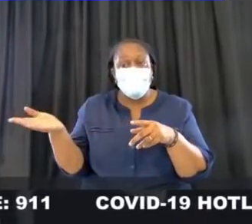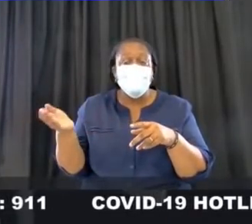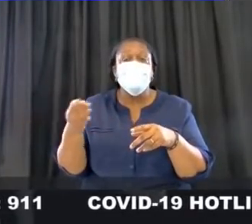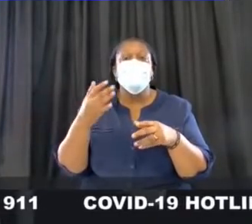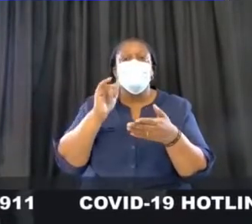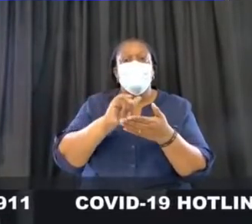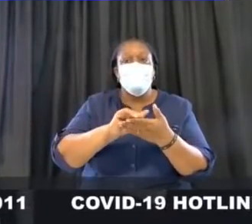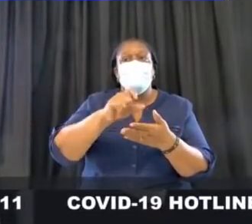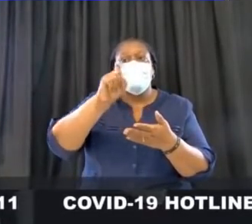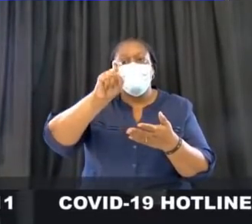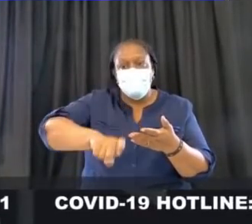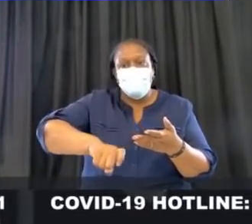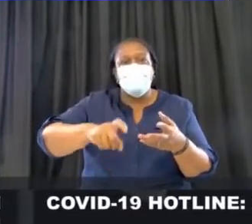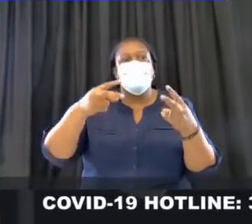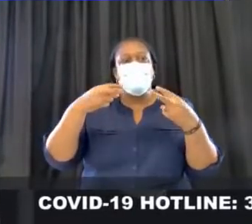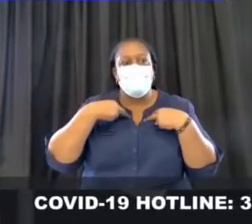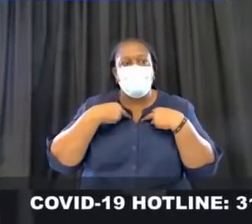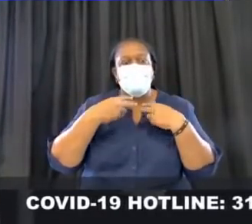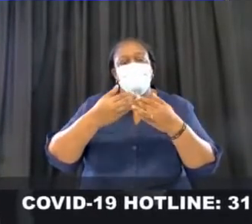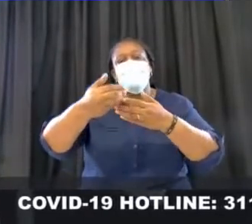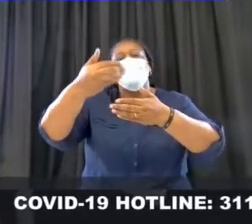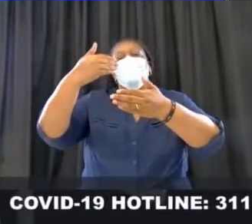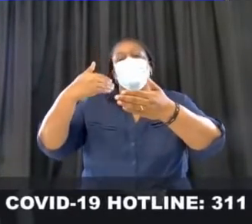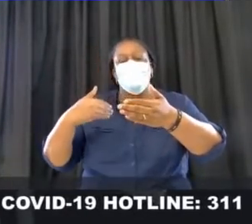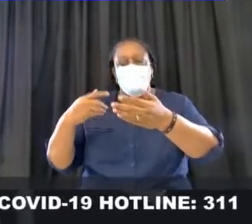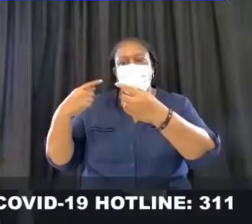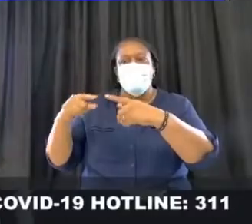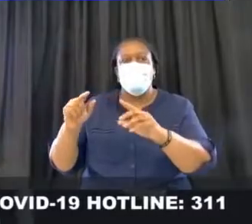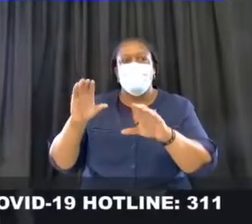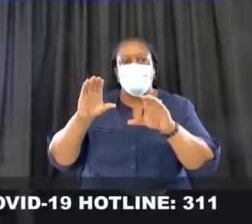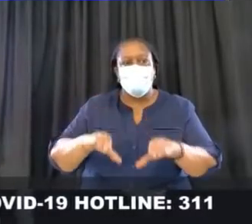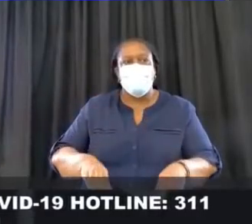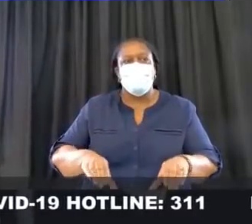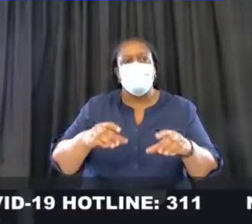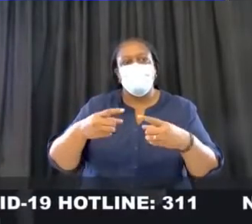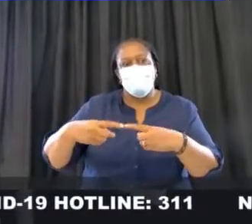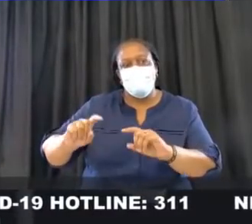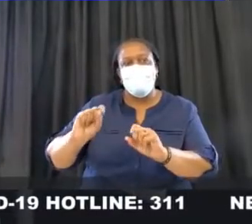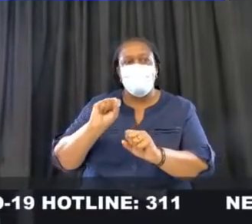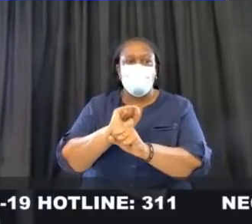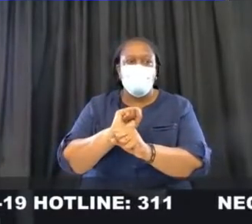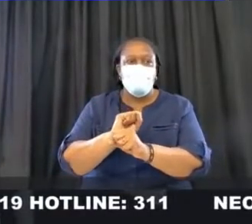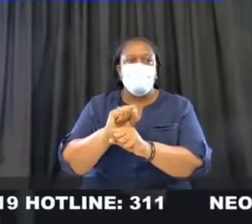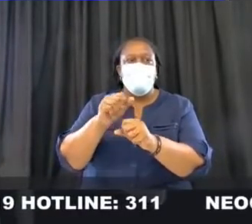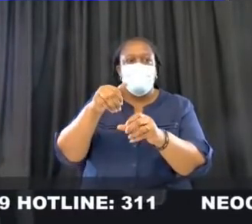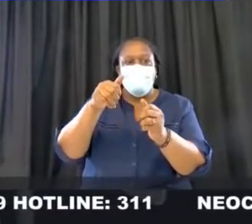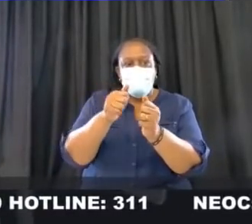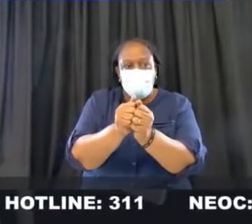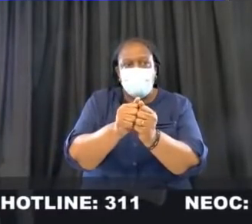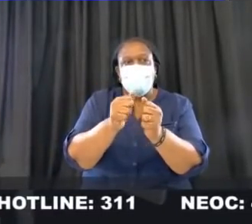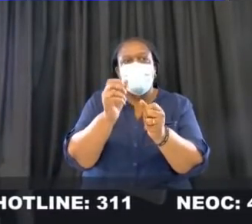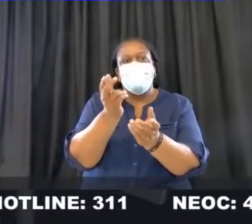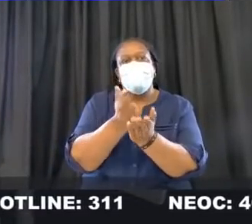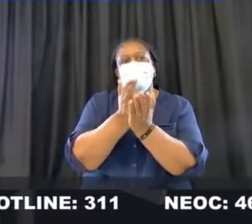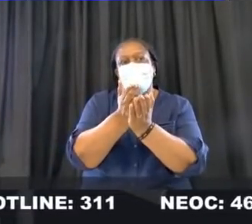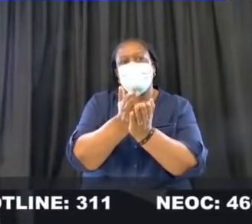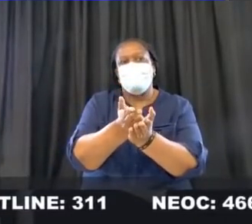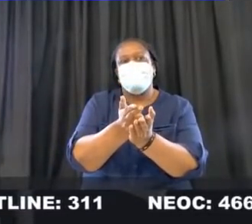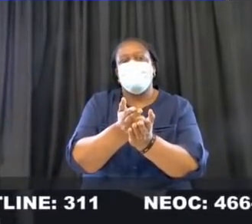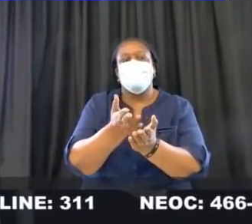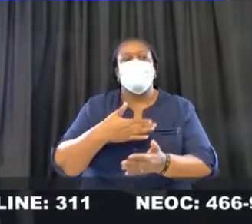approved SEAL training, which was conducted by the St. Kitts Tourism Authority in collaboration with the Ministry of